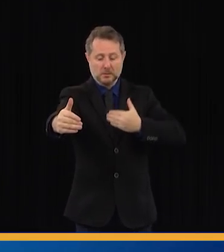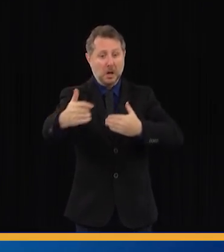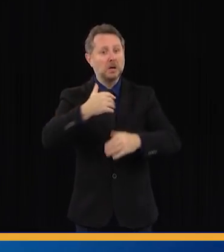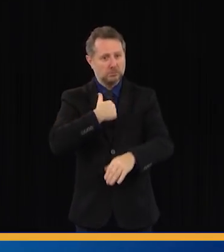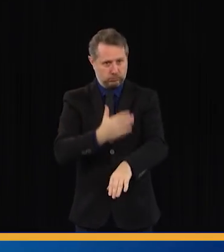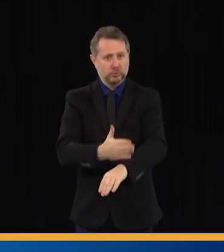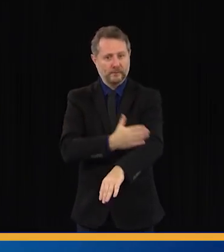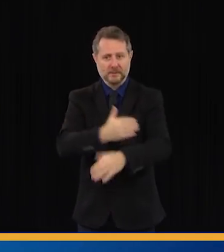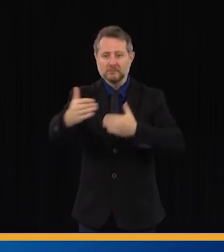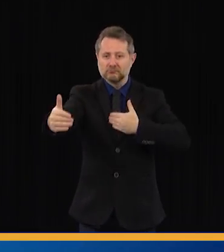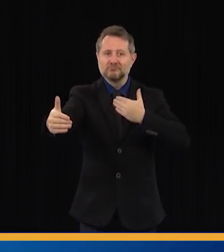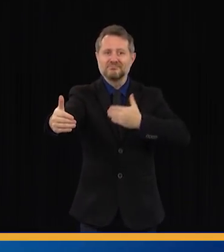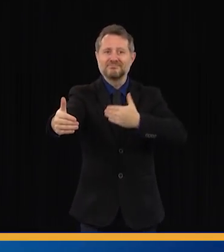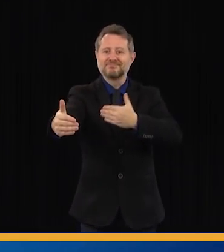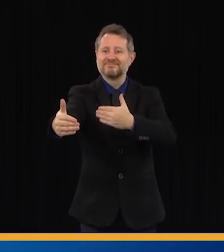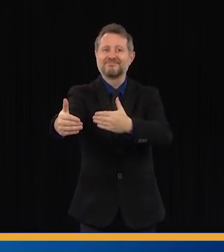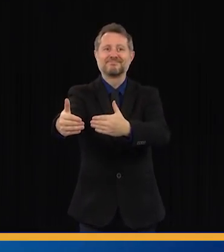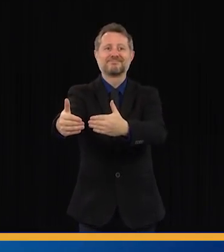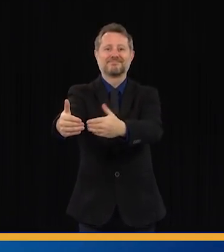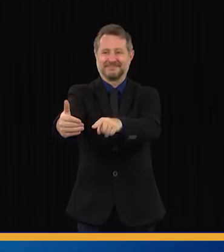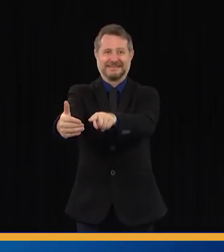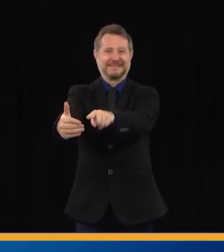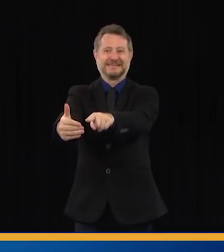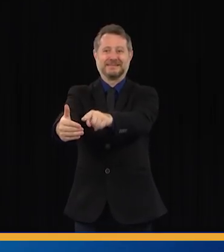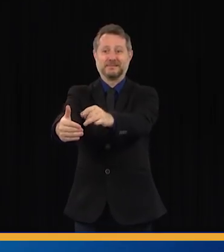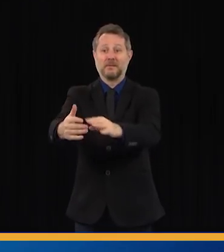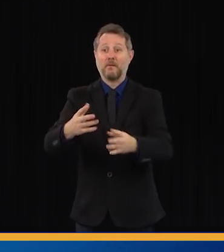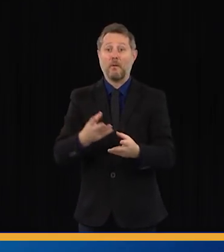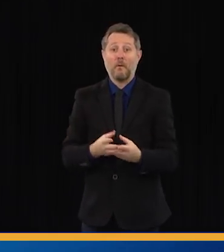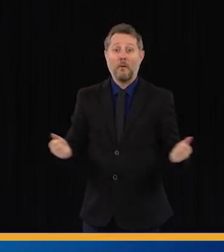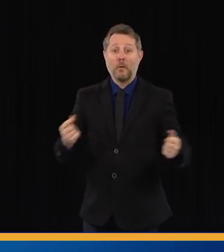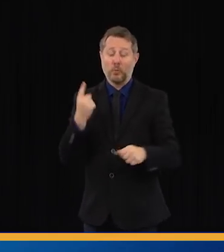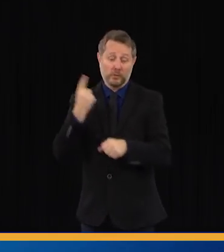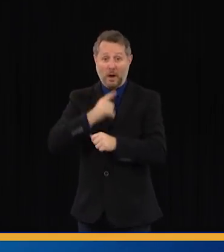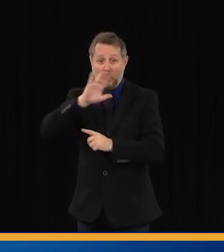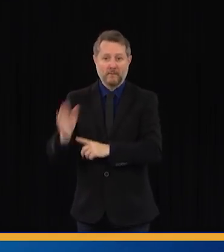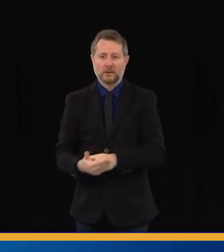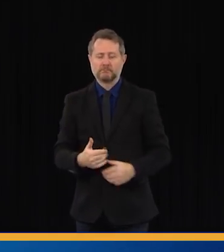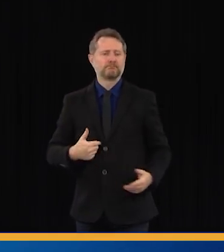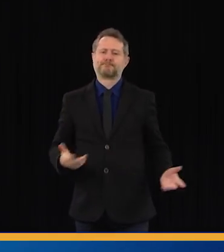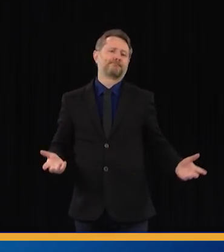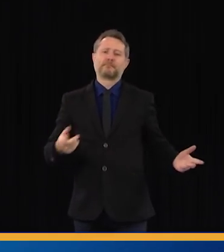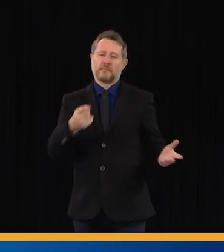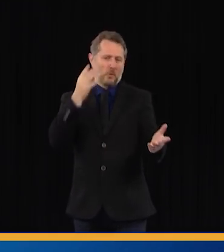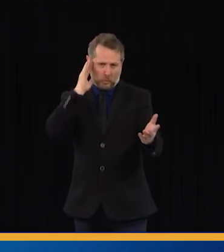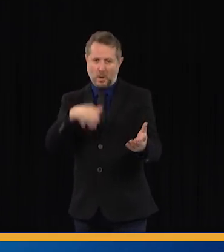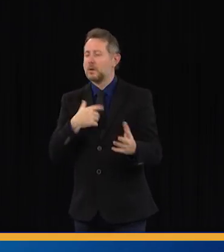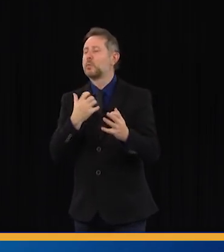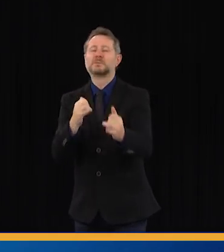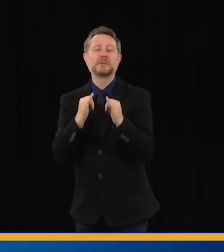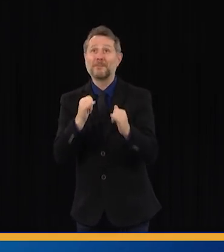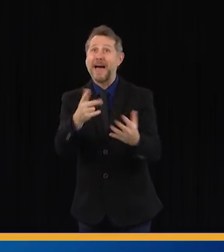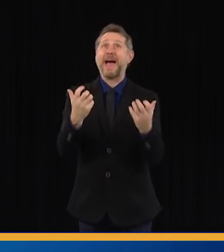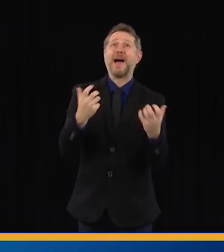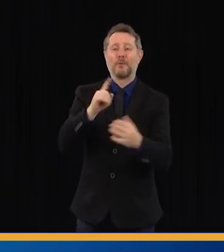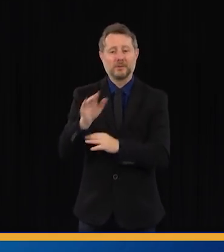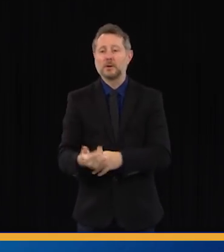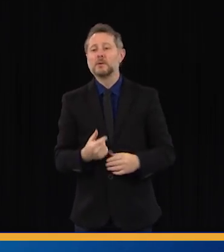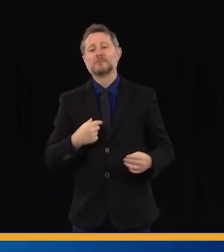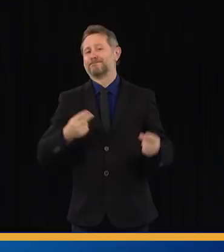and we should feel better. Well, I want it to be over tomorrow. I get it. I want it to be over tomorrow. I want it to be over tomorrow more than you want it to be over tomorrow.